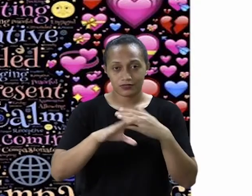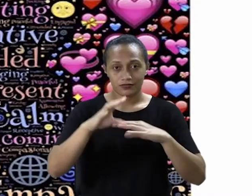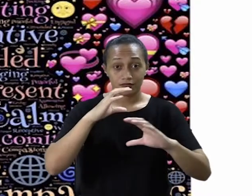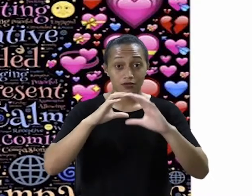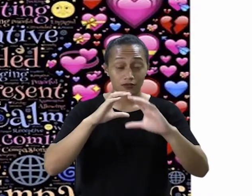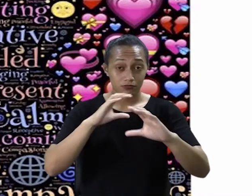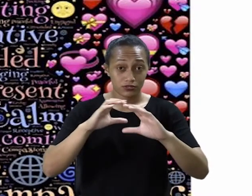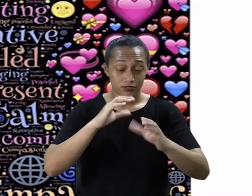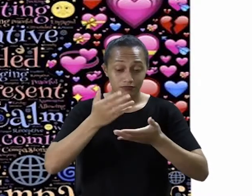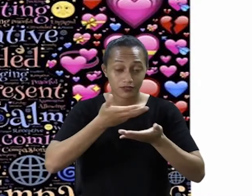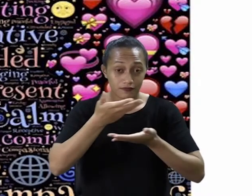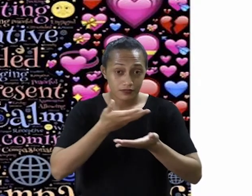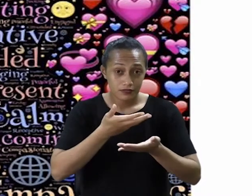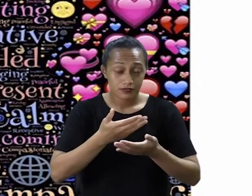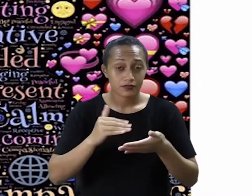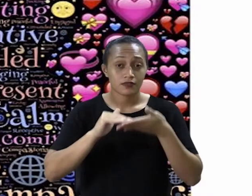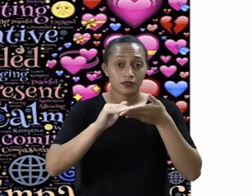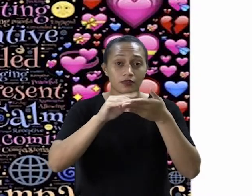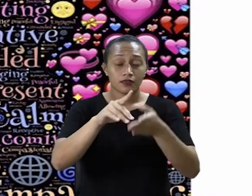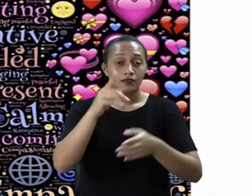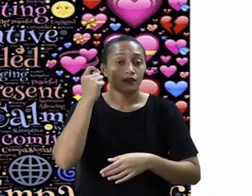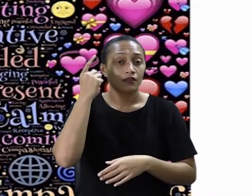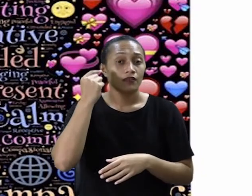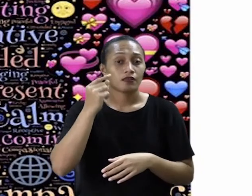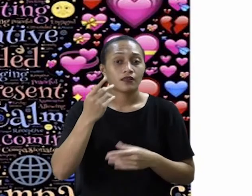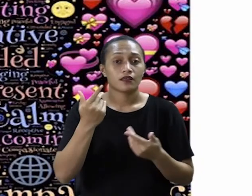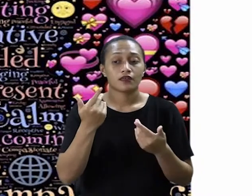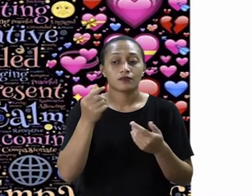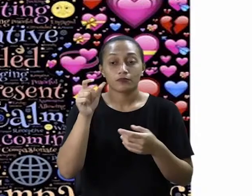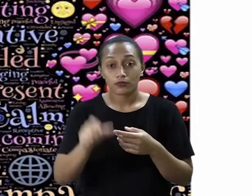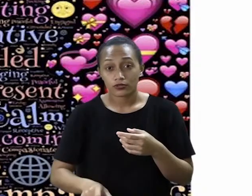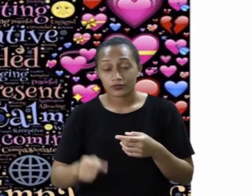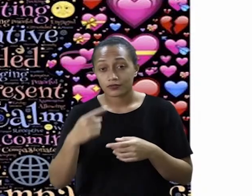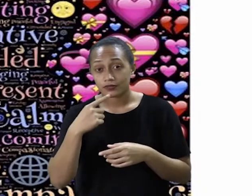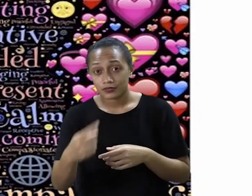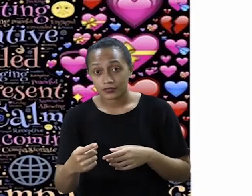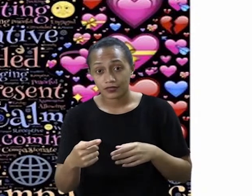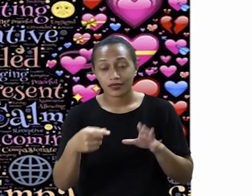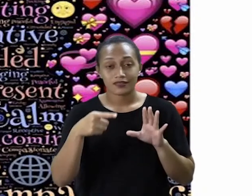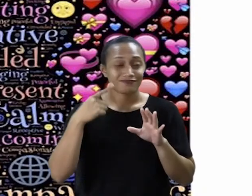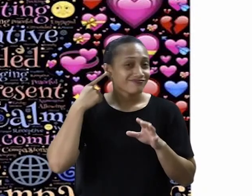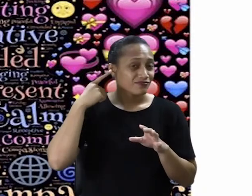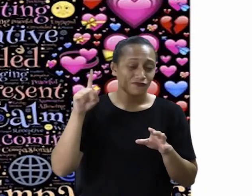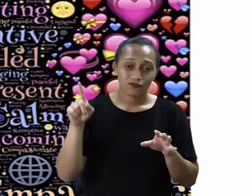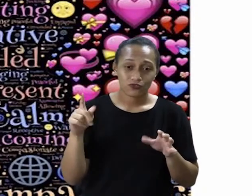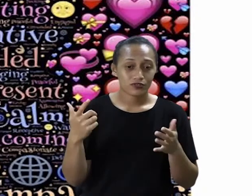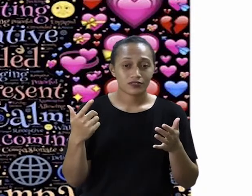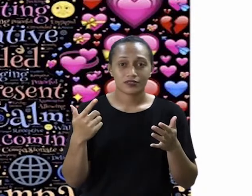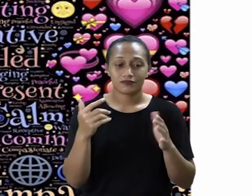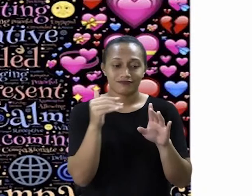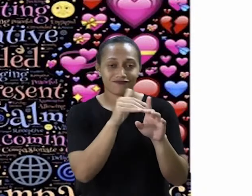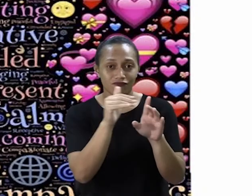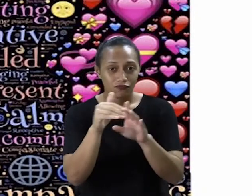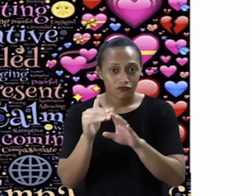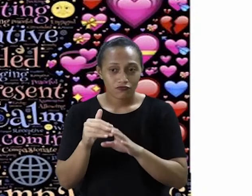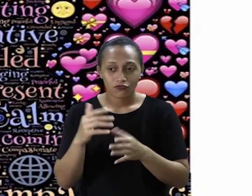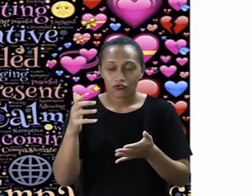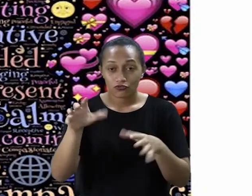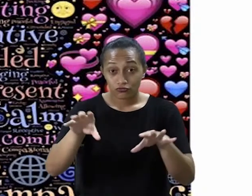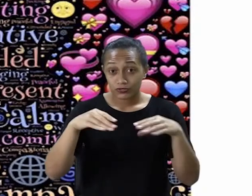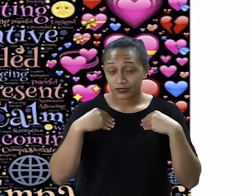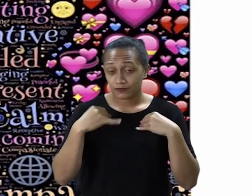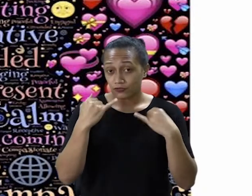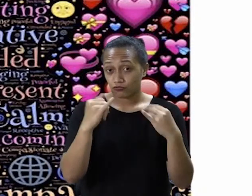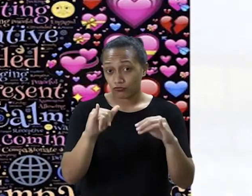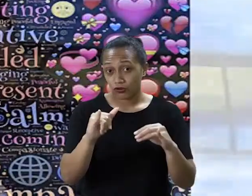can help you understand what someone is saying and avoids being misinformed or getting the wrong